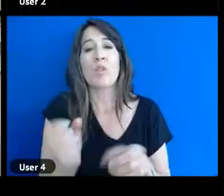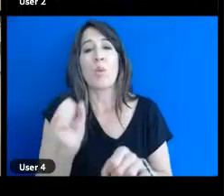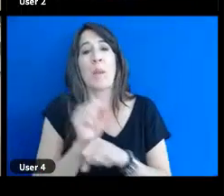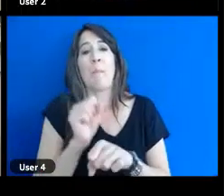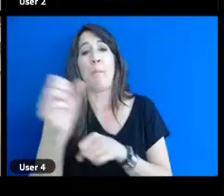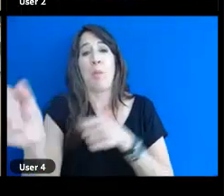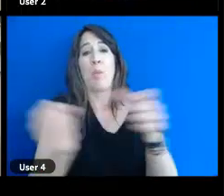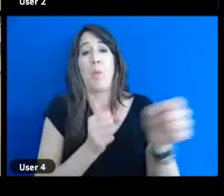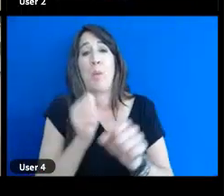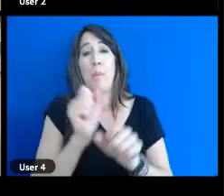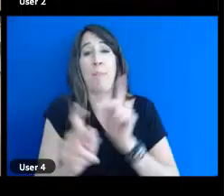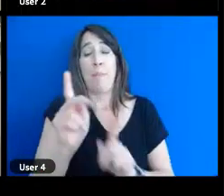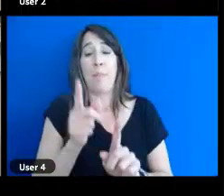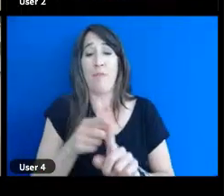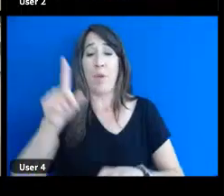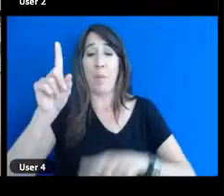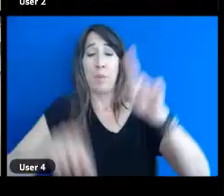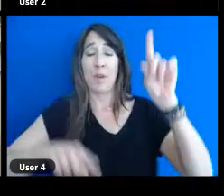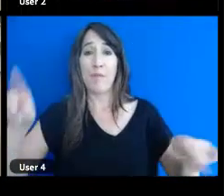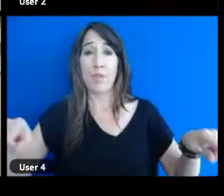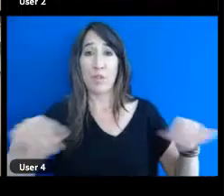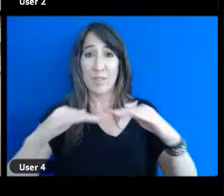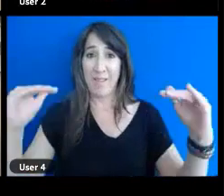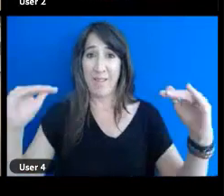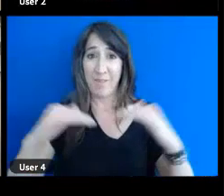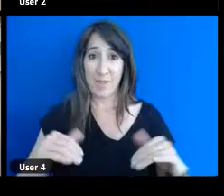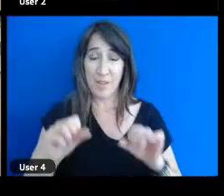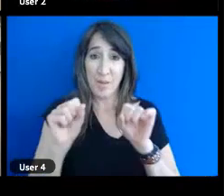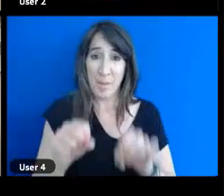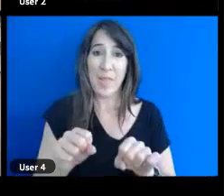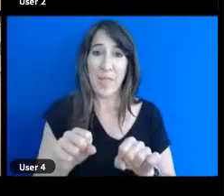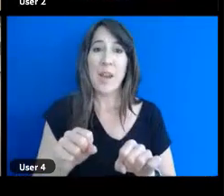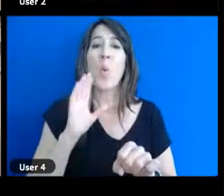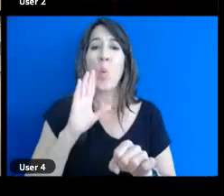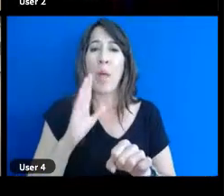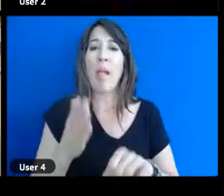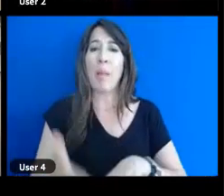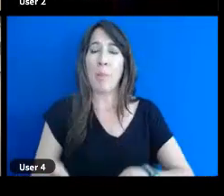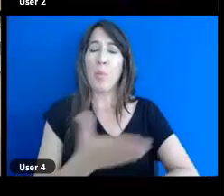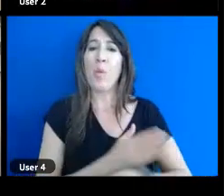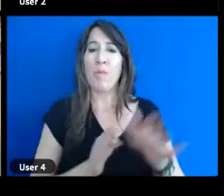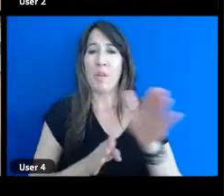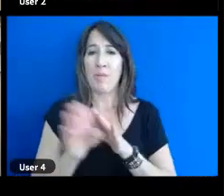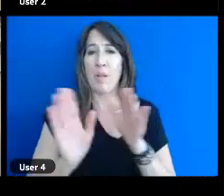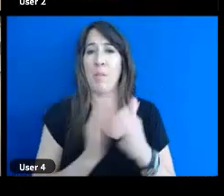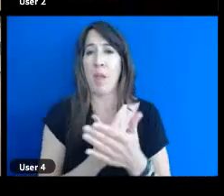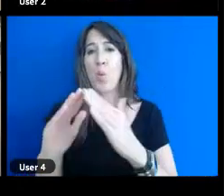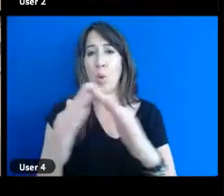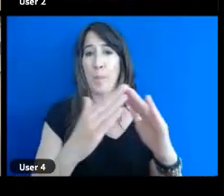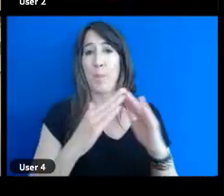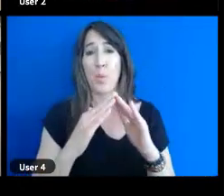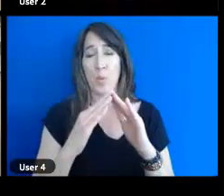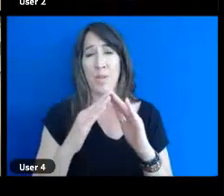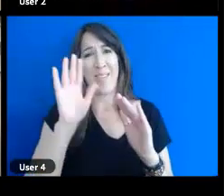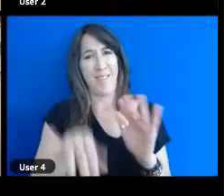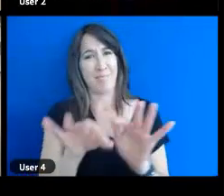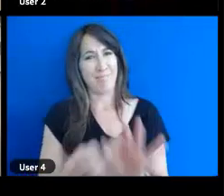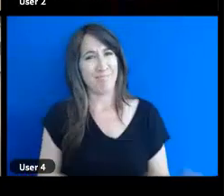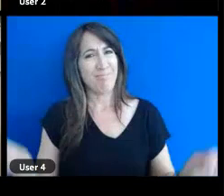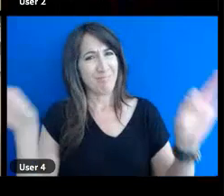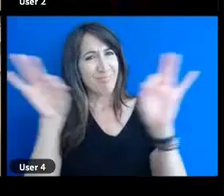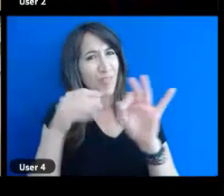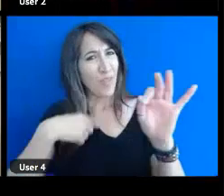something. So really employing people from diverse areas and levels of ability helps us to build stronger communities.